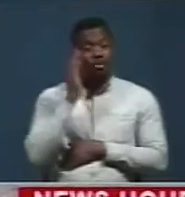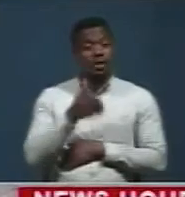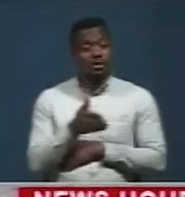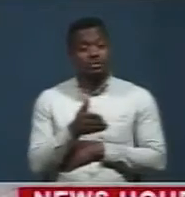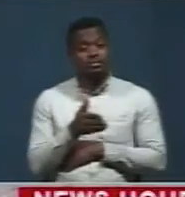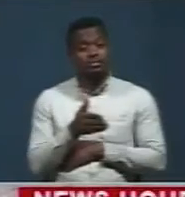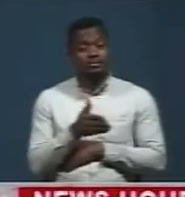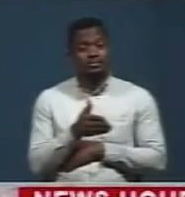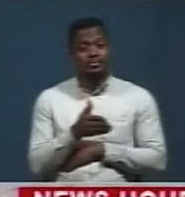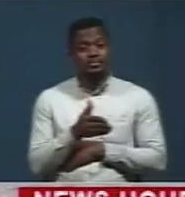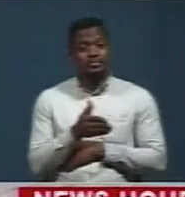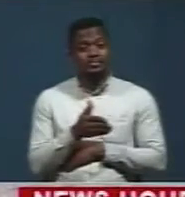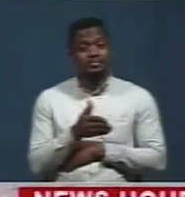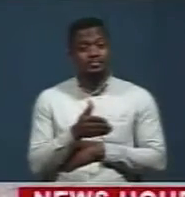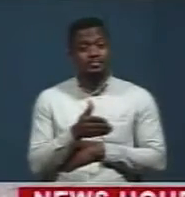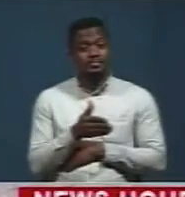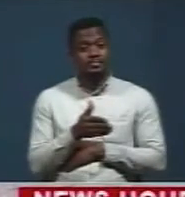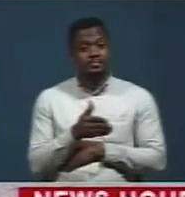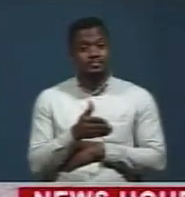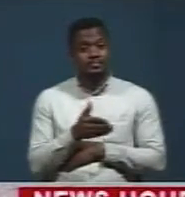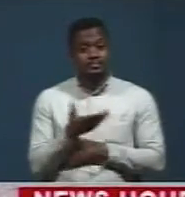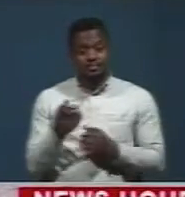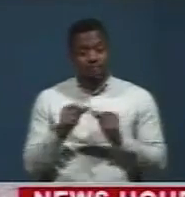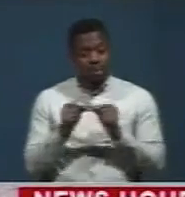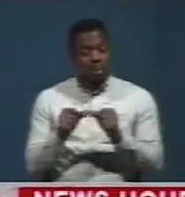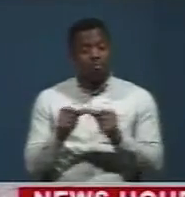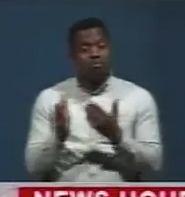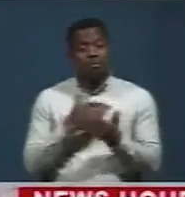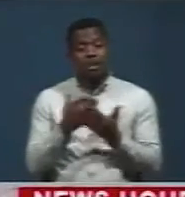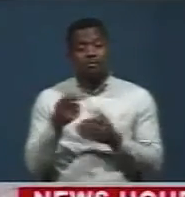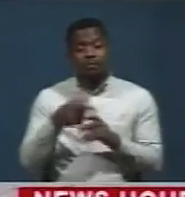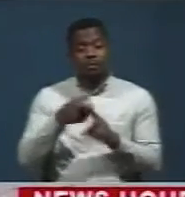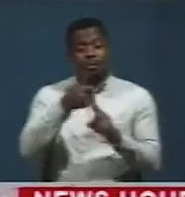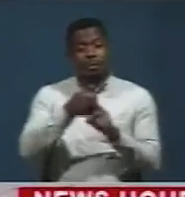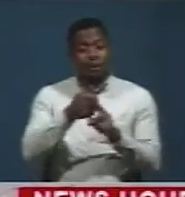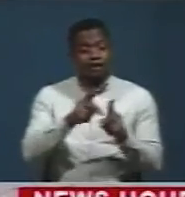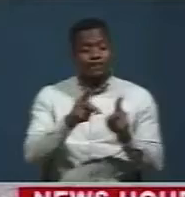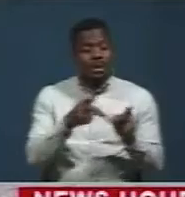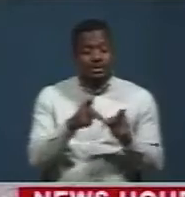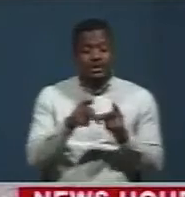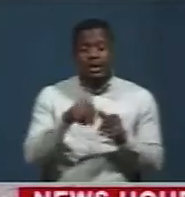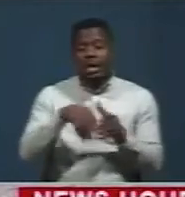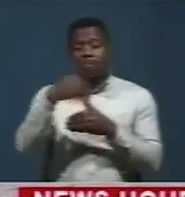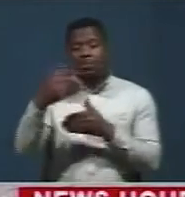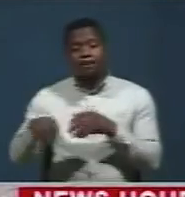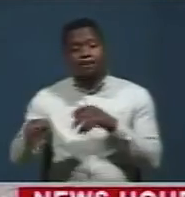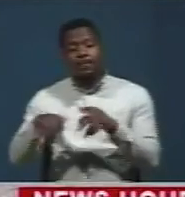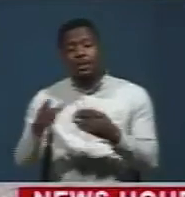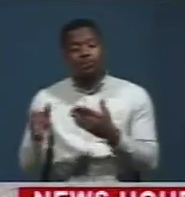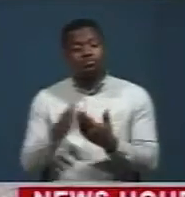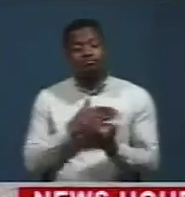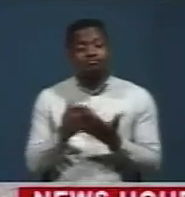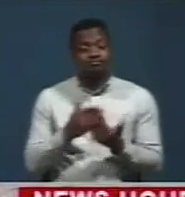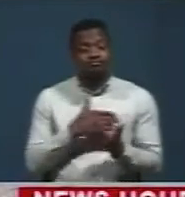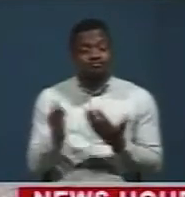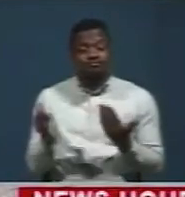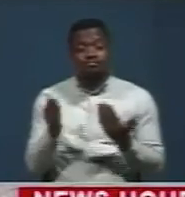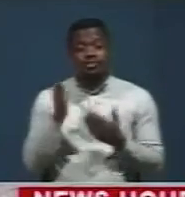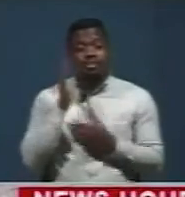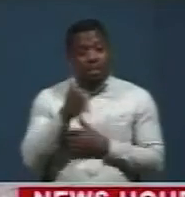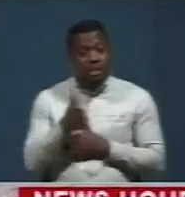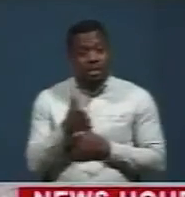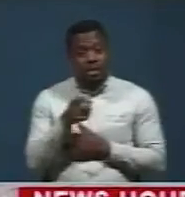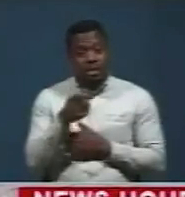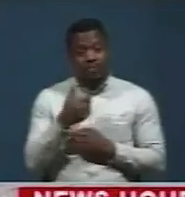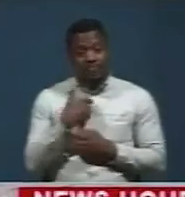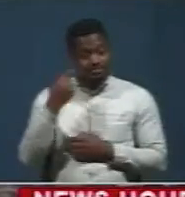Somebody else will take over and continue, whether from within your own party or outside your own party. You understand? If